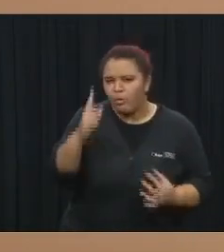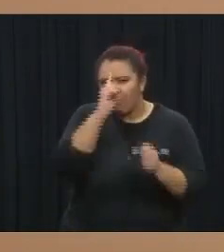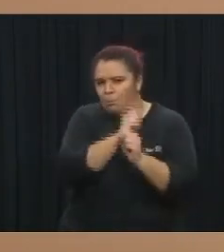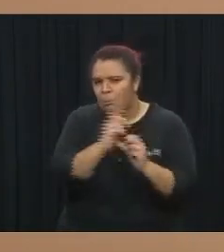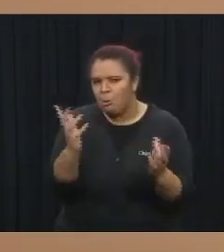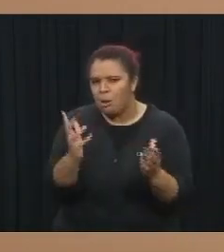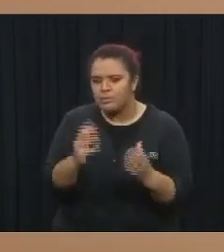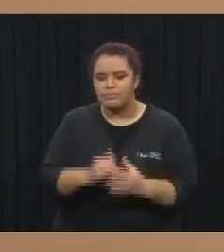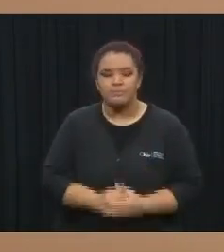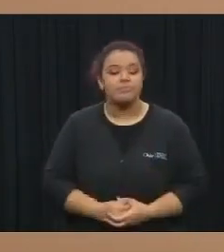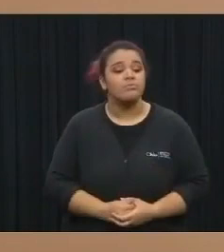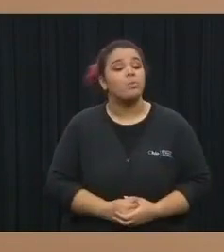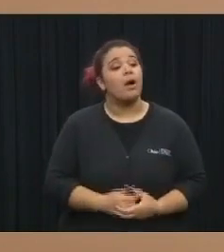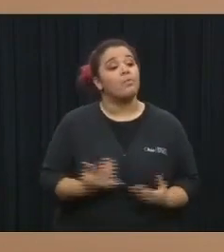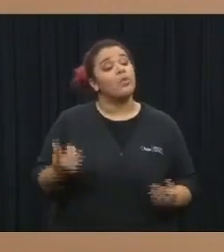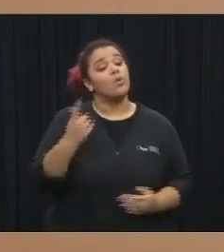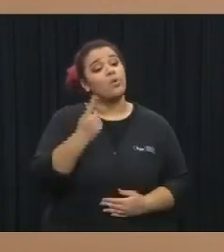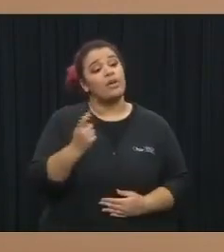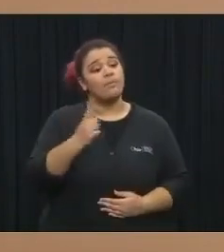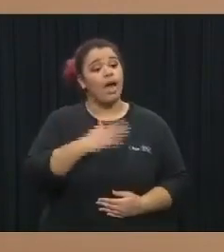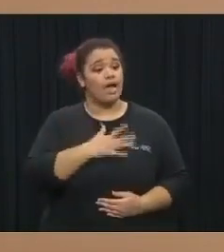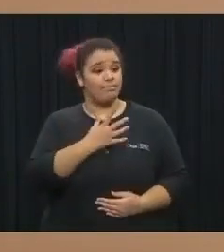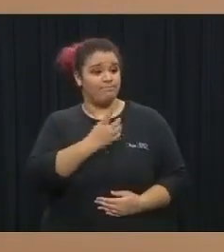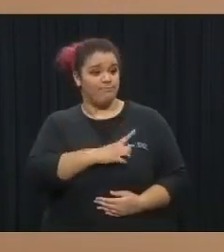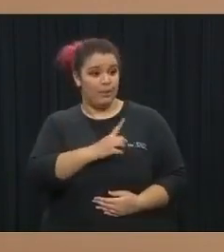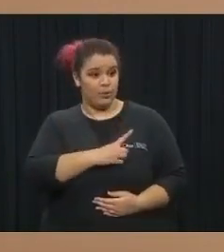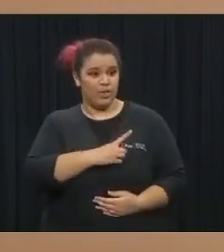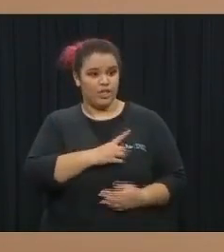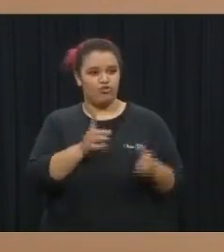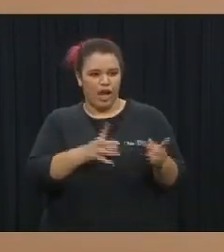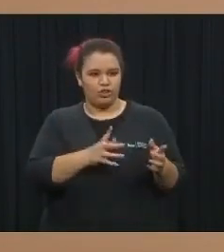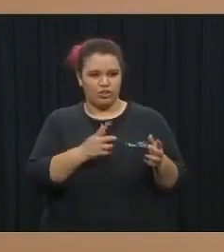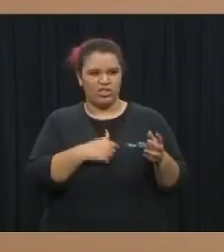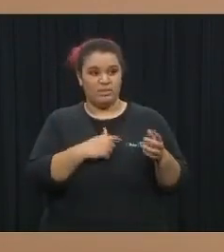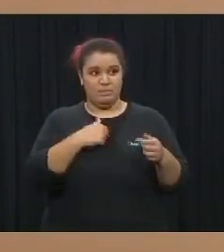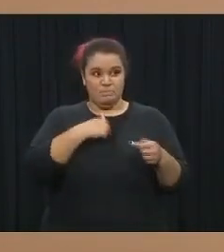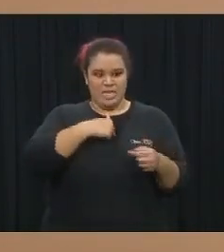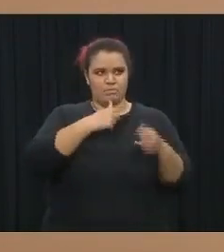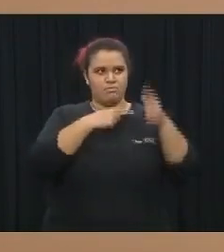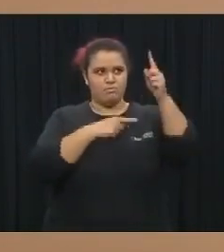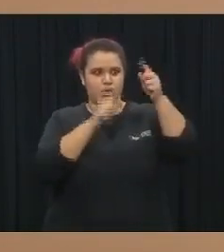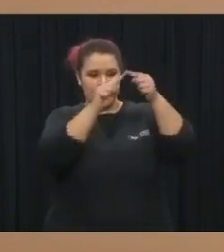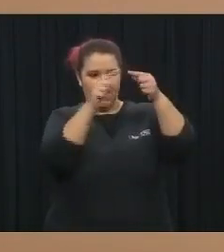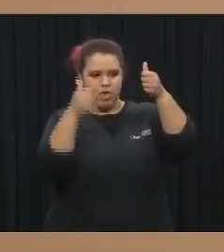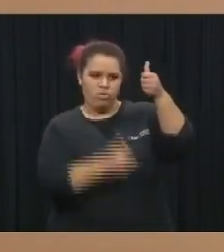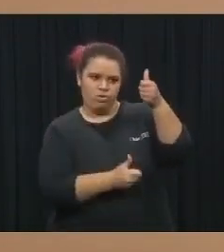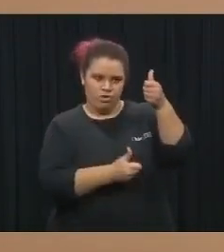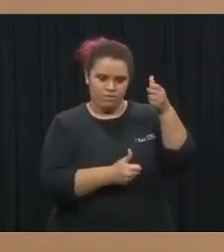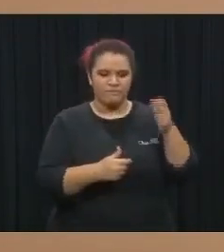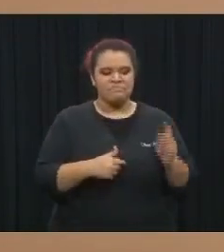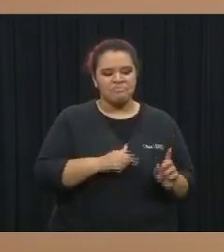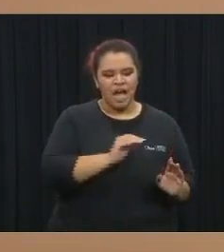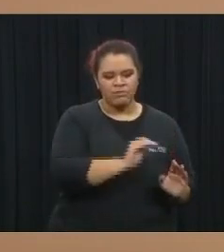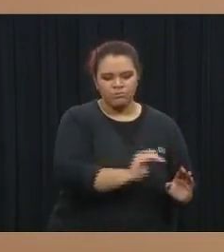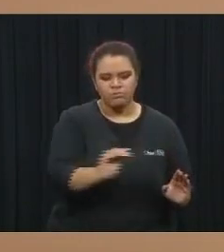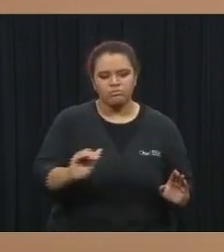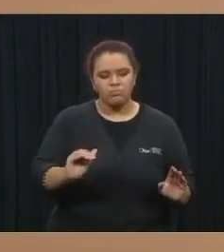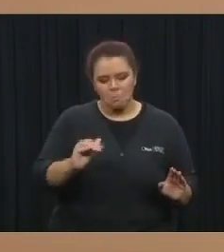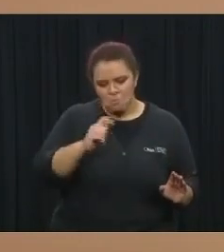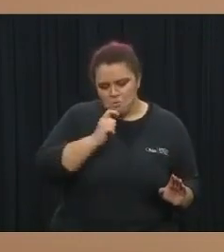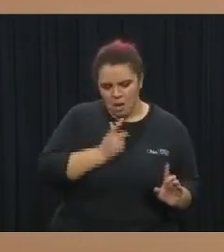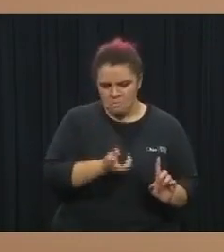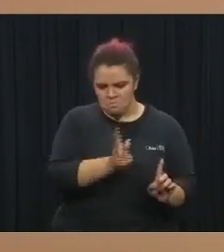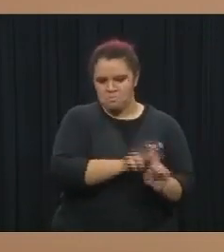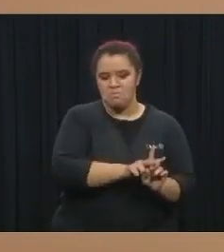deputy directors to create a structure by which one thing we need are some extra folks to do some of the